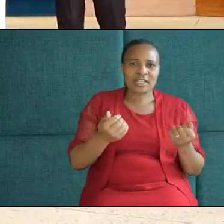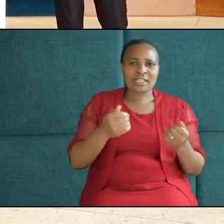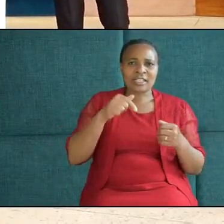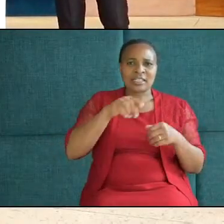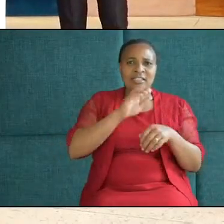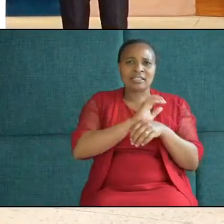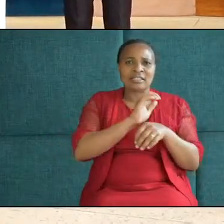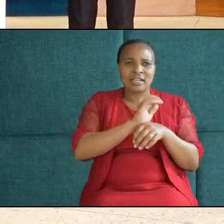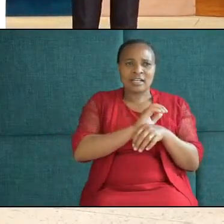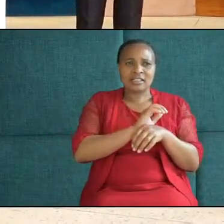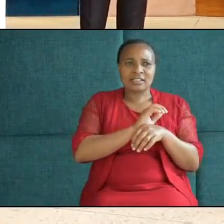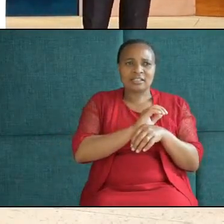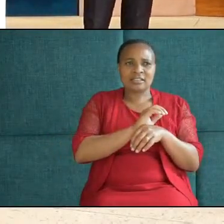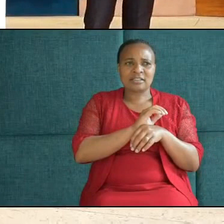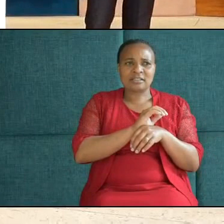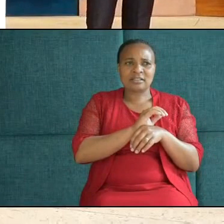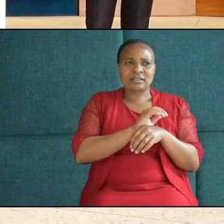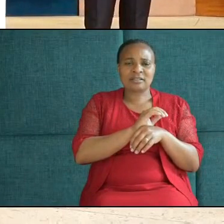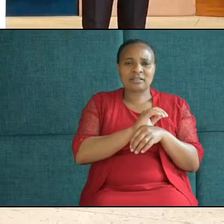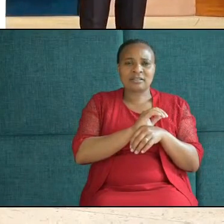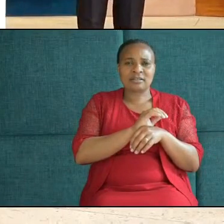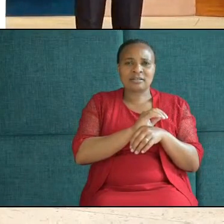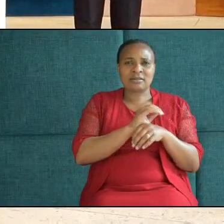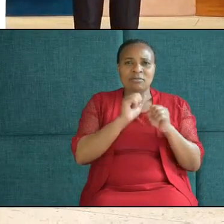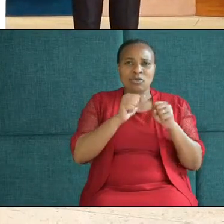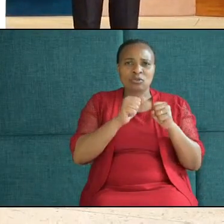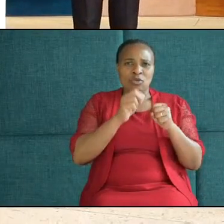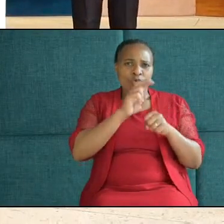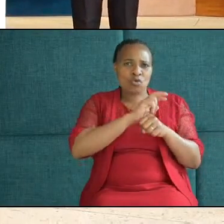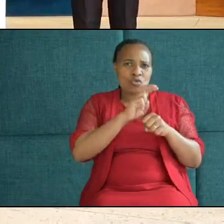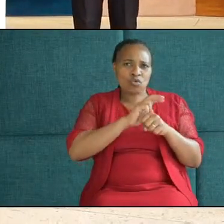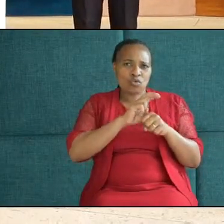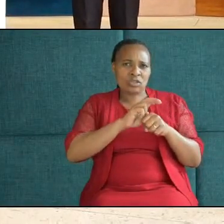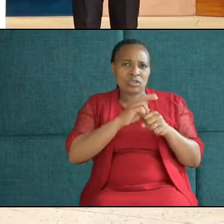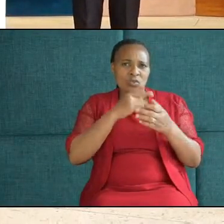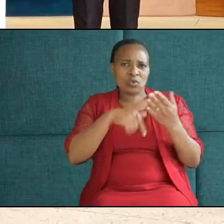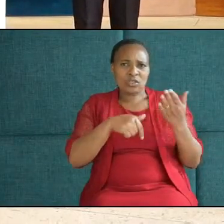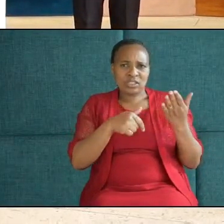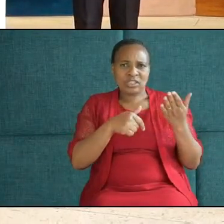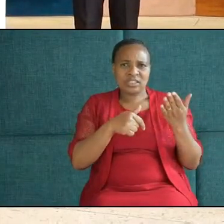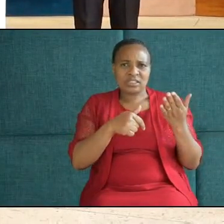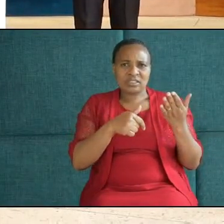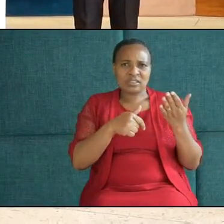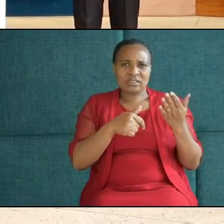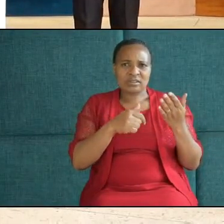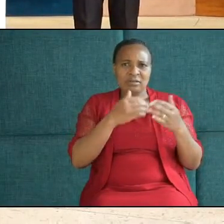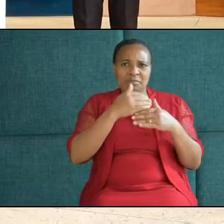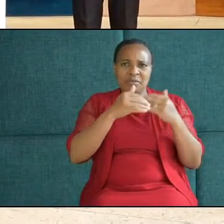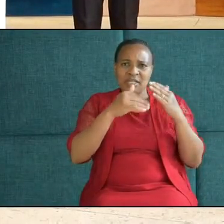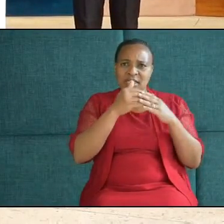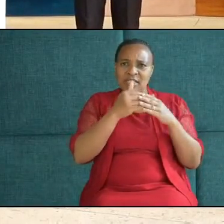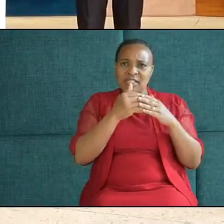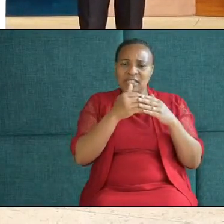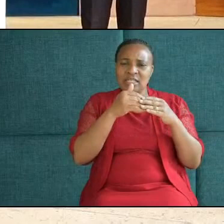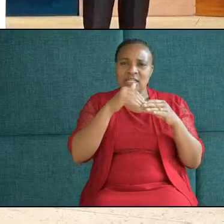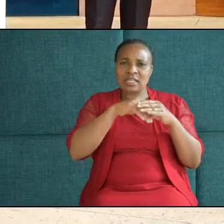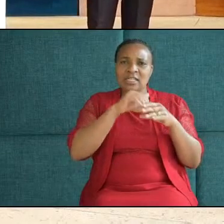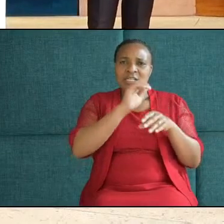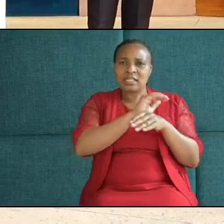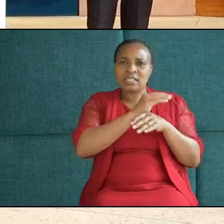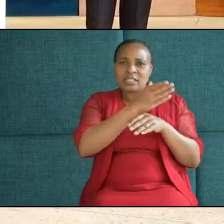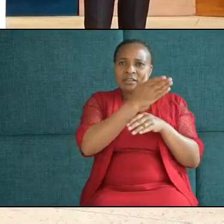sanctuary on earth had to look like the sanctuary. Now, to be built like the sanctuary